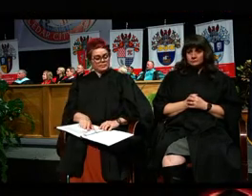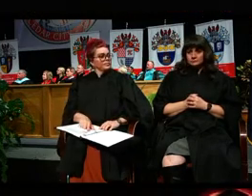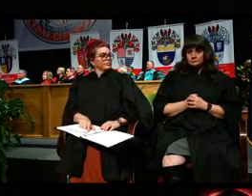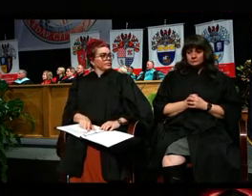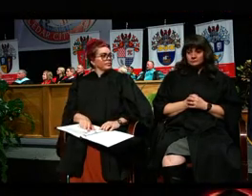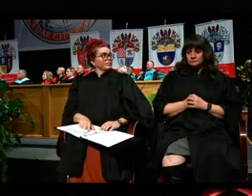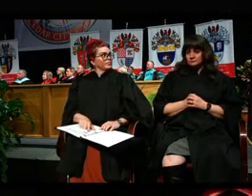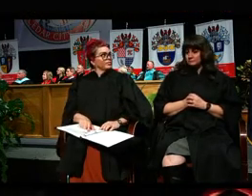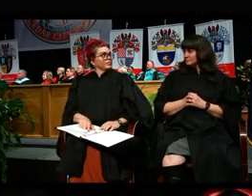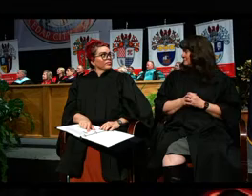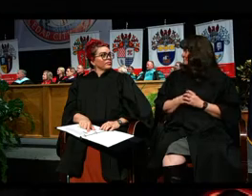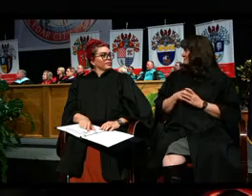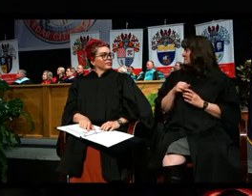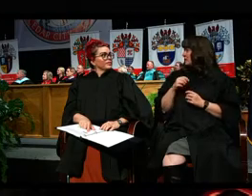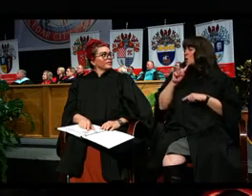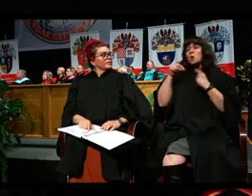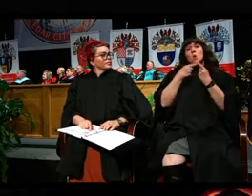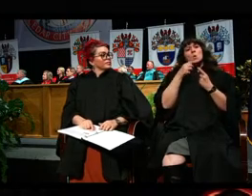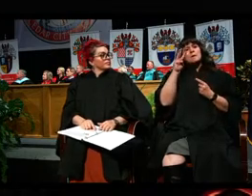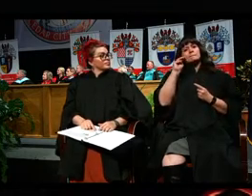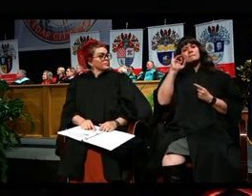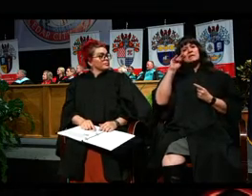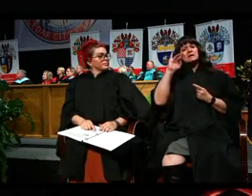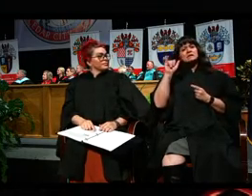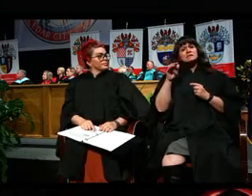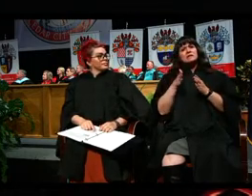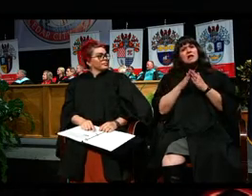When Mindy asked me if I would come,